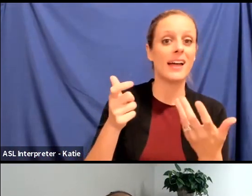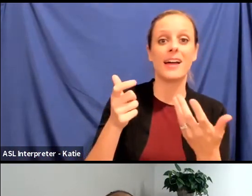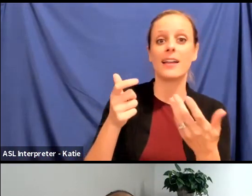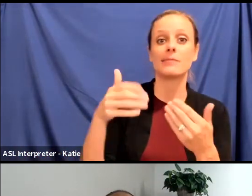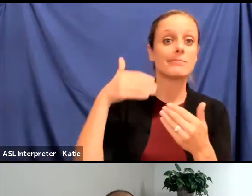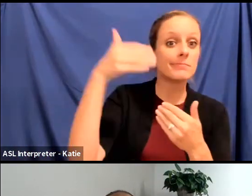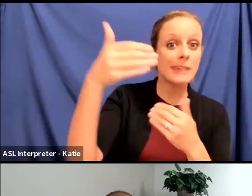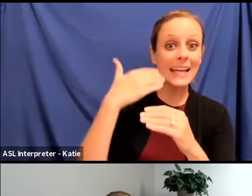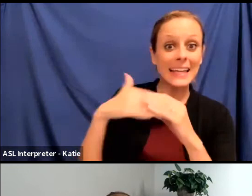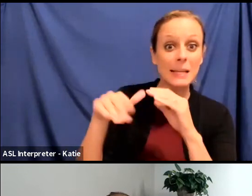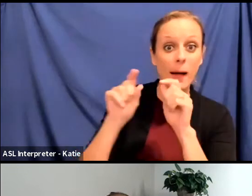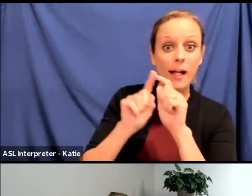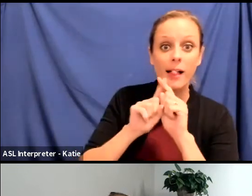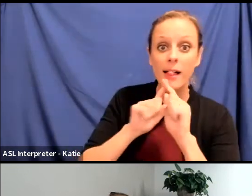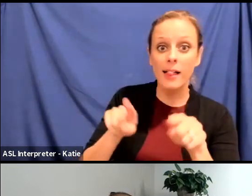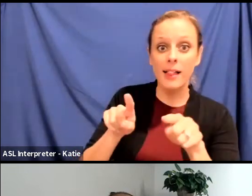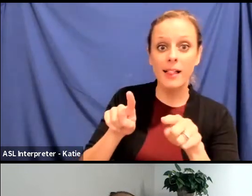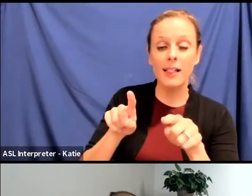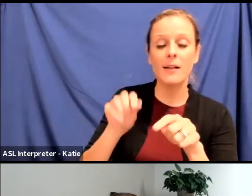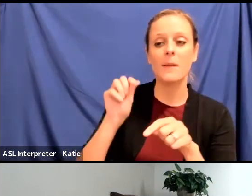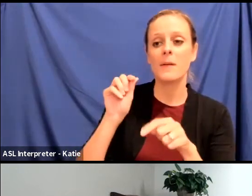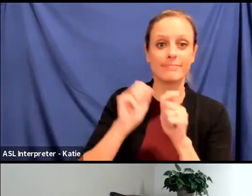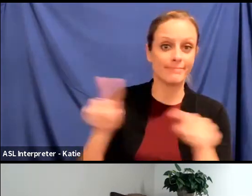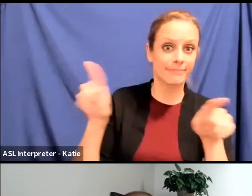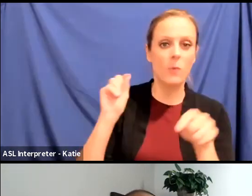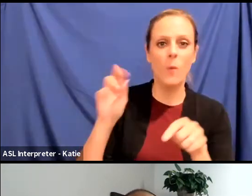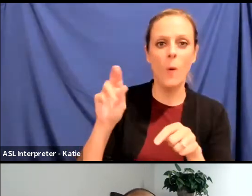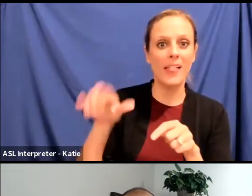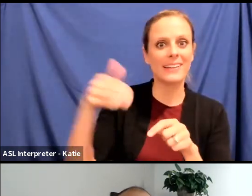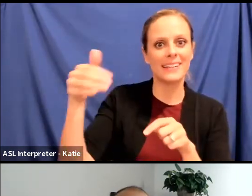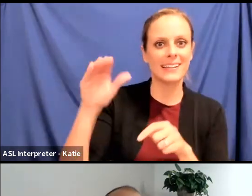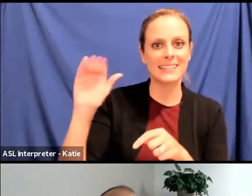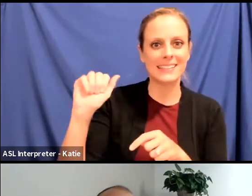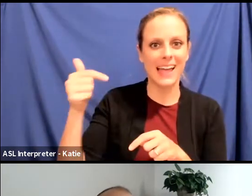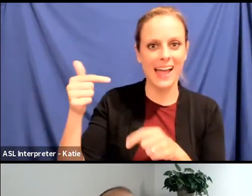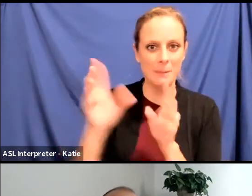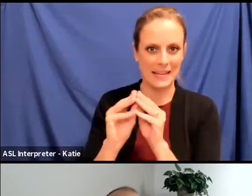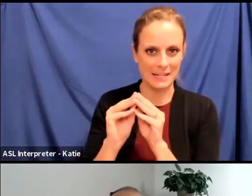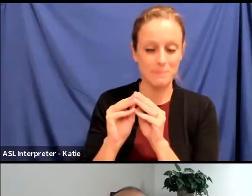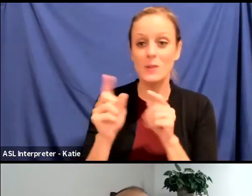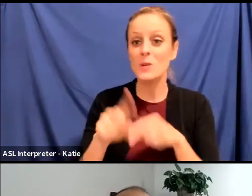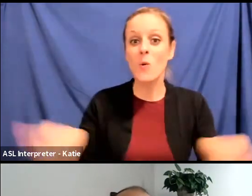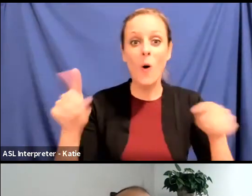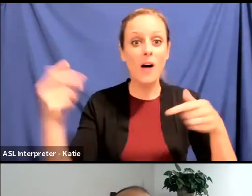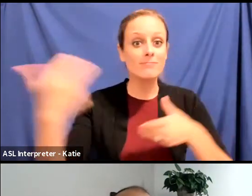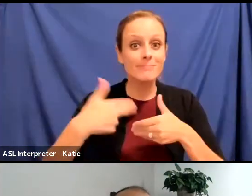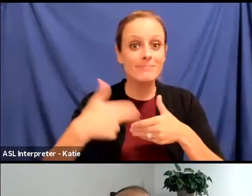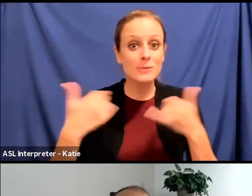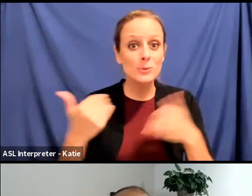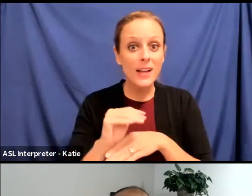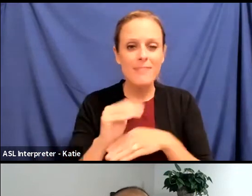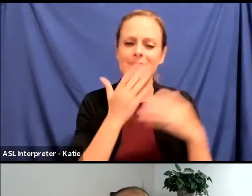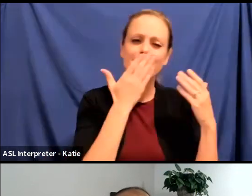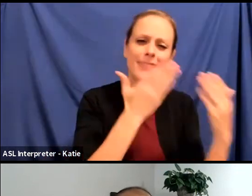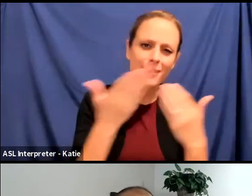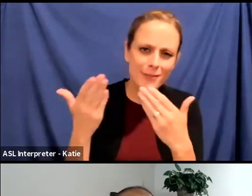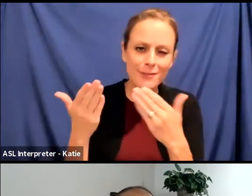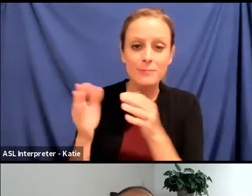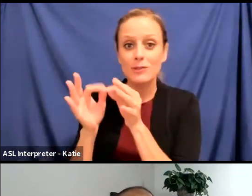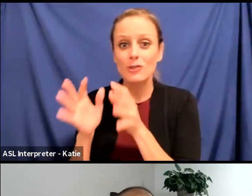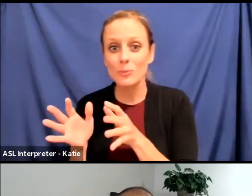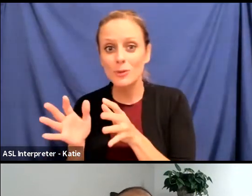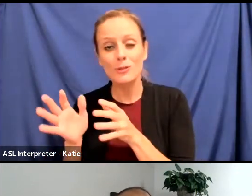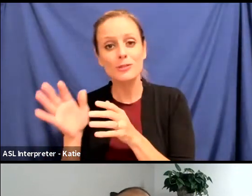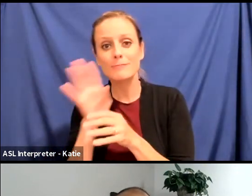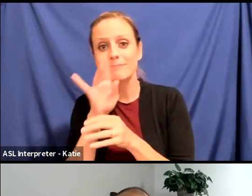next CAG meeting. We want to thank everyone who attended tonight, especially our interpreters